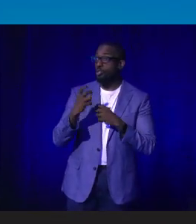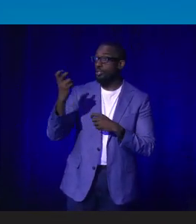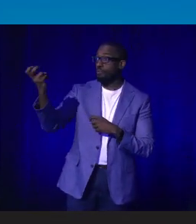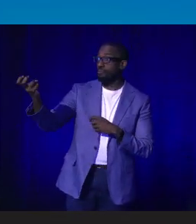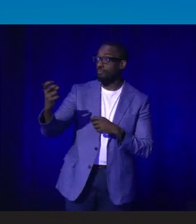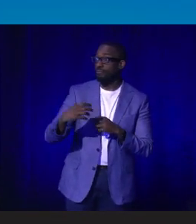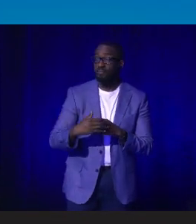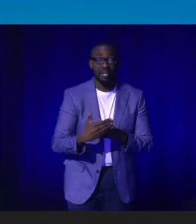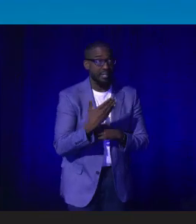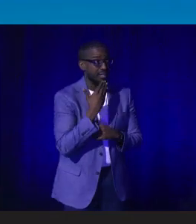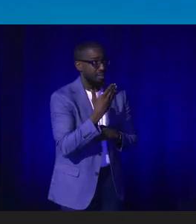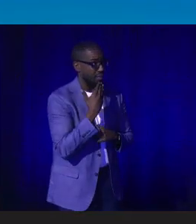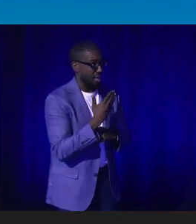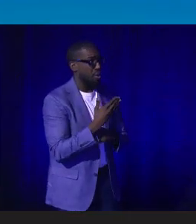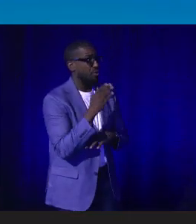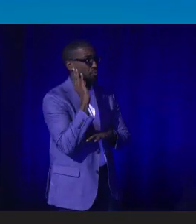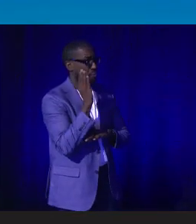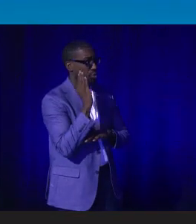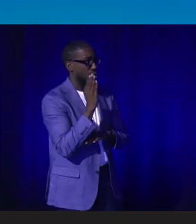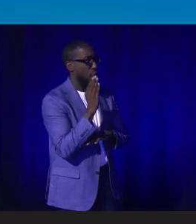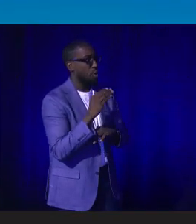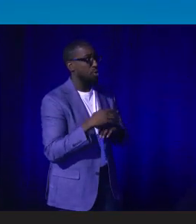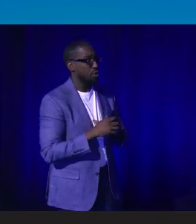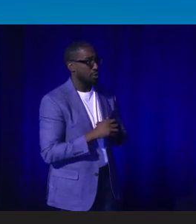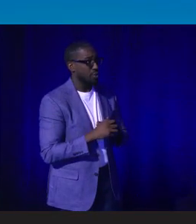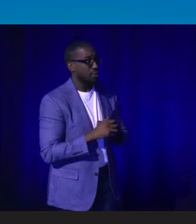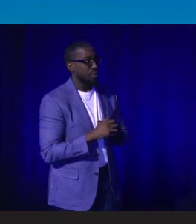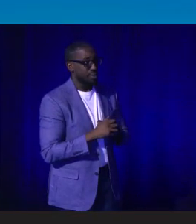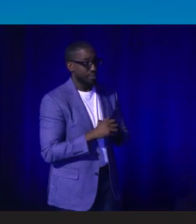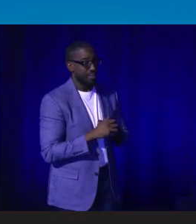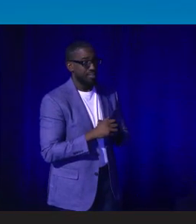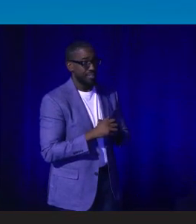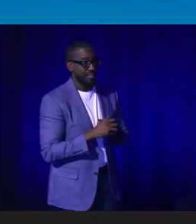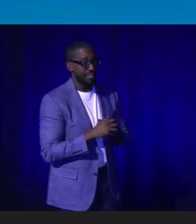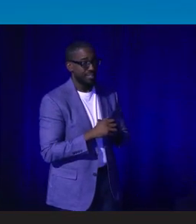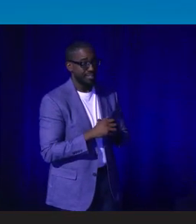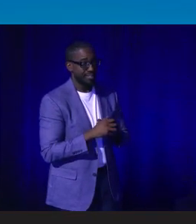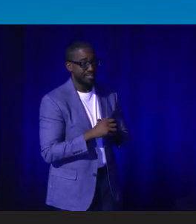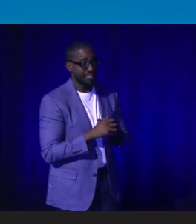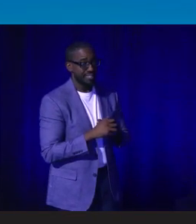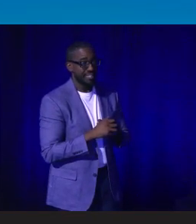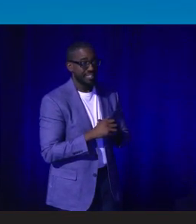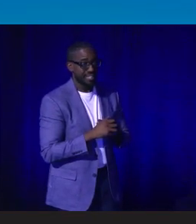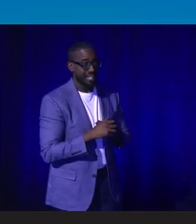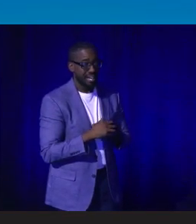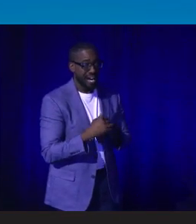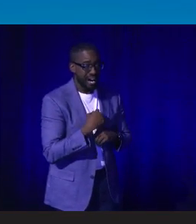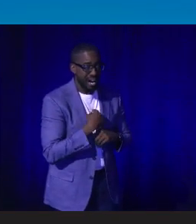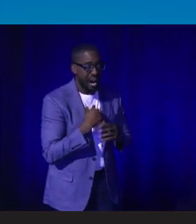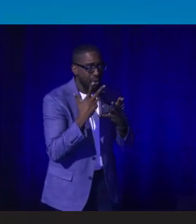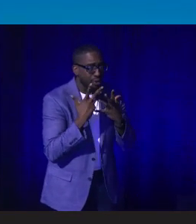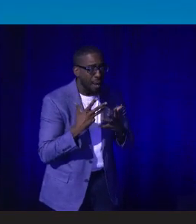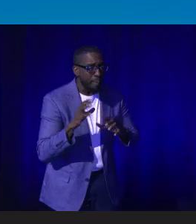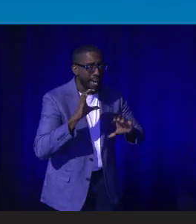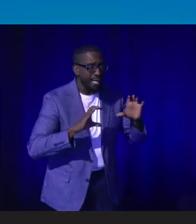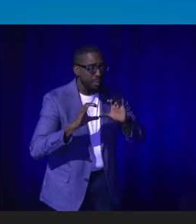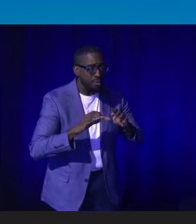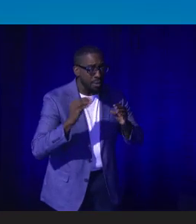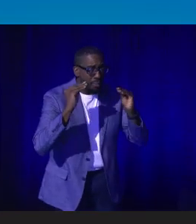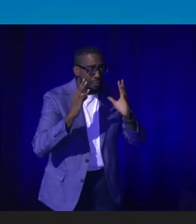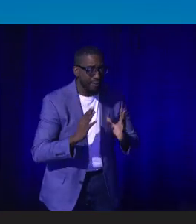Thank you for the talk, and as much as I enjoyed this speech, I regret that my chemistry professor wasn't here because he would definitely love this